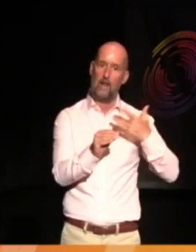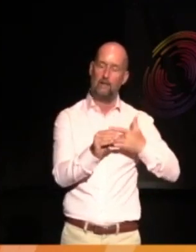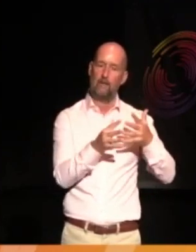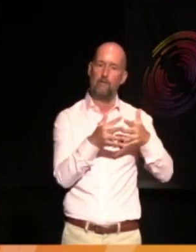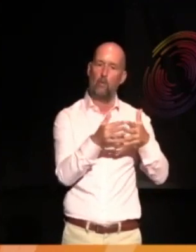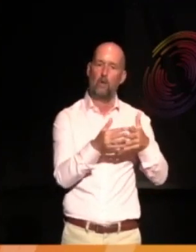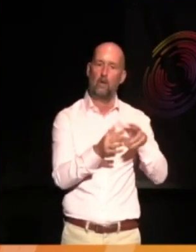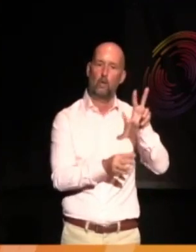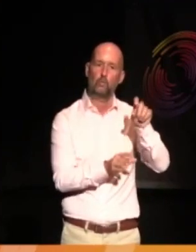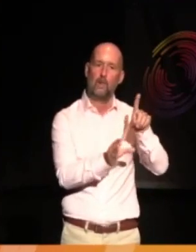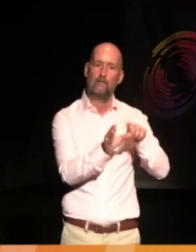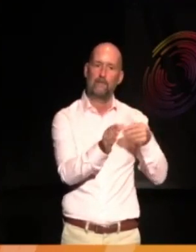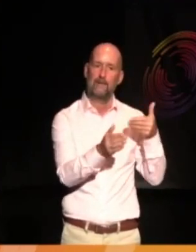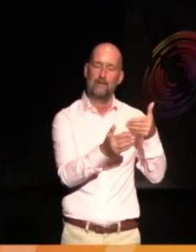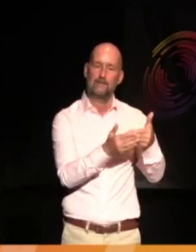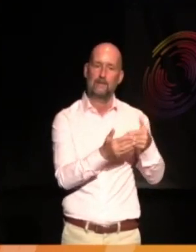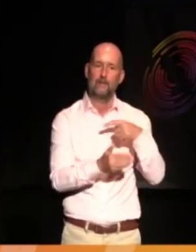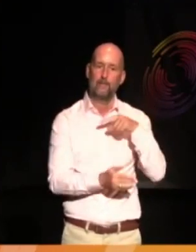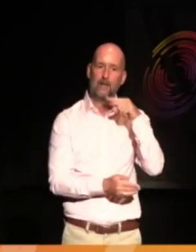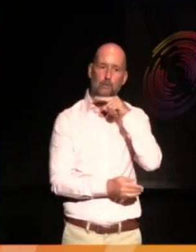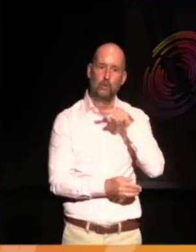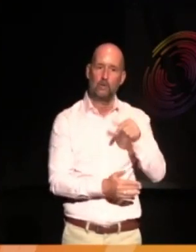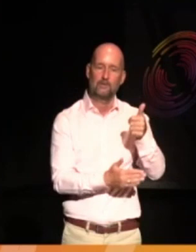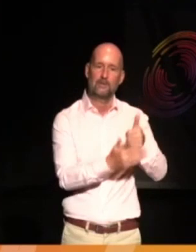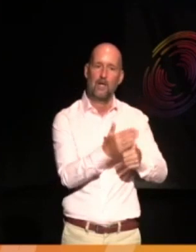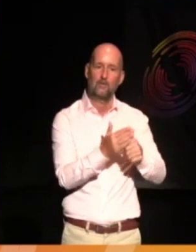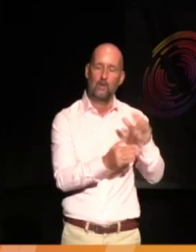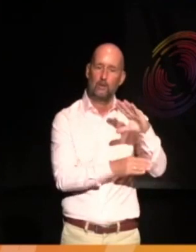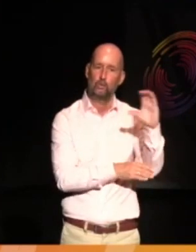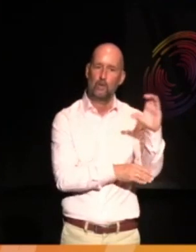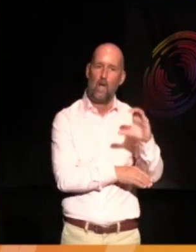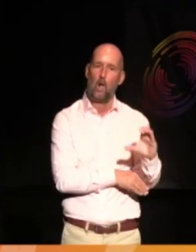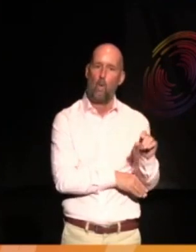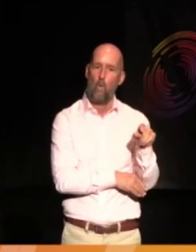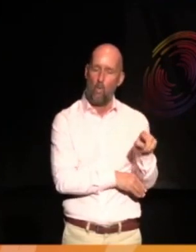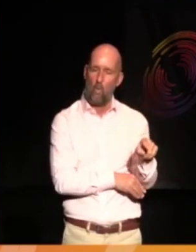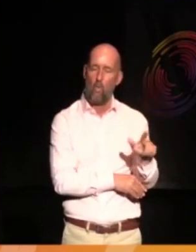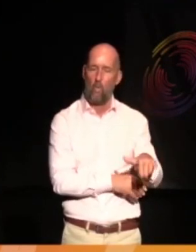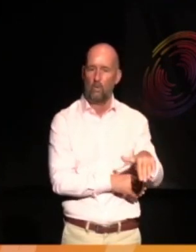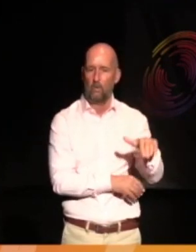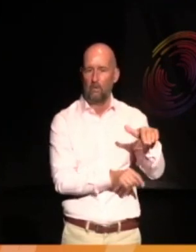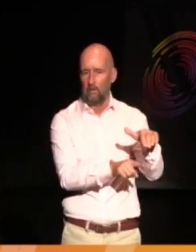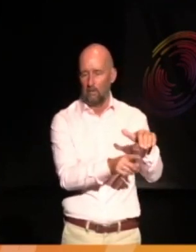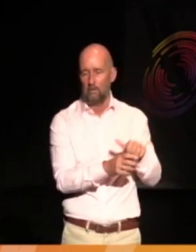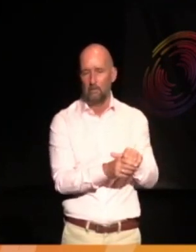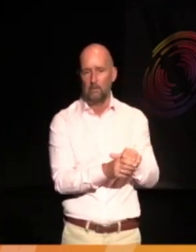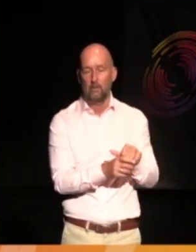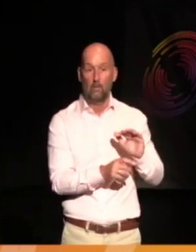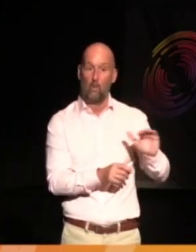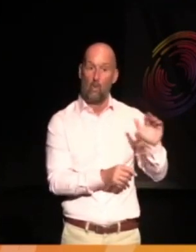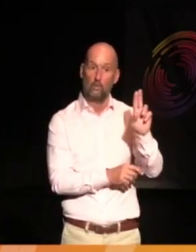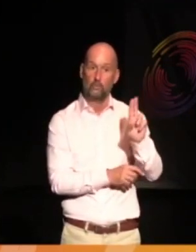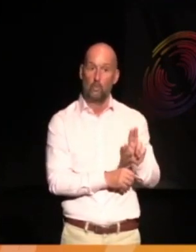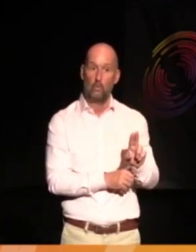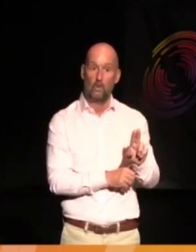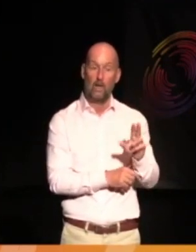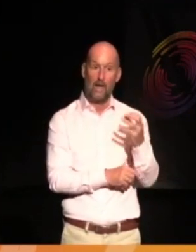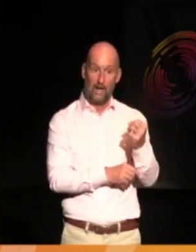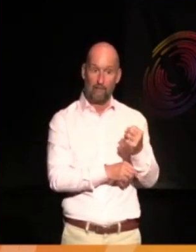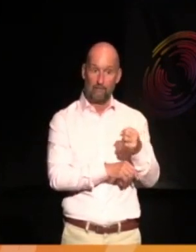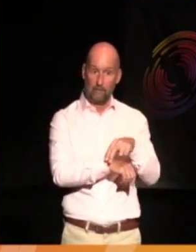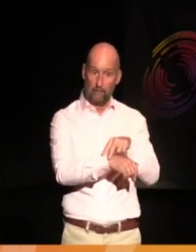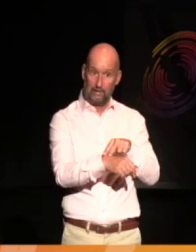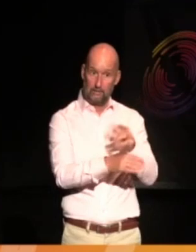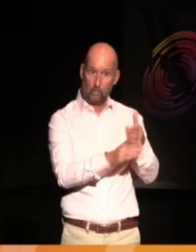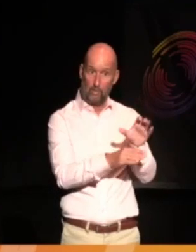and my son started school in Chicago, where every school has a cop.